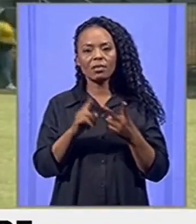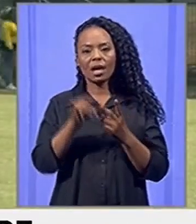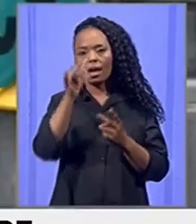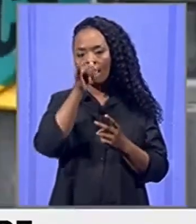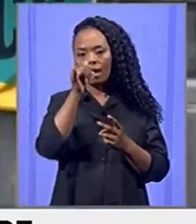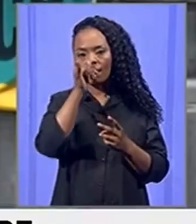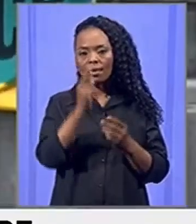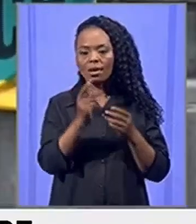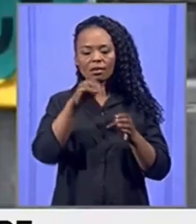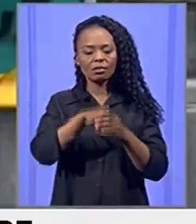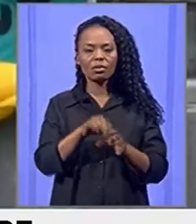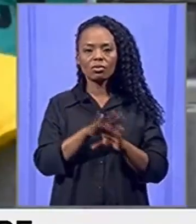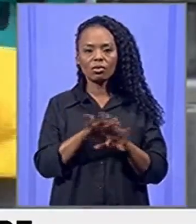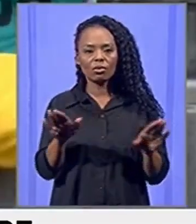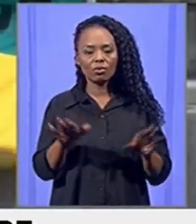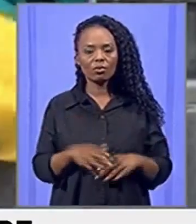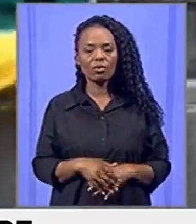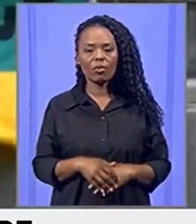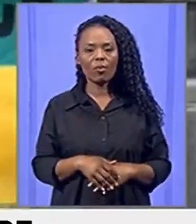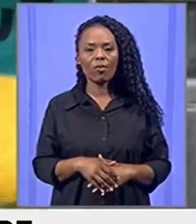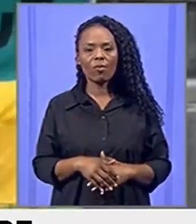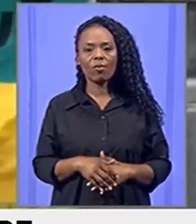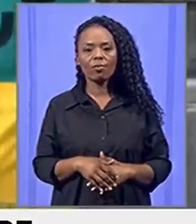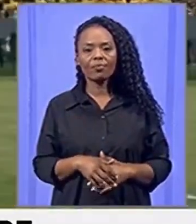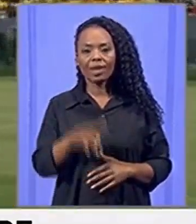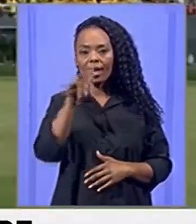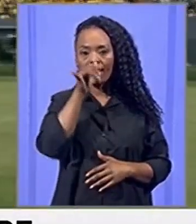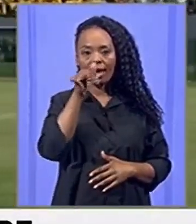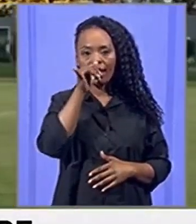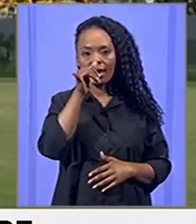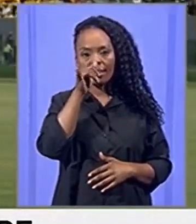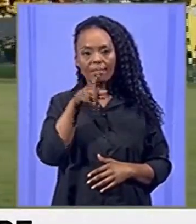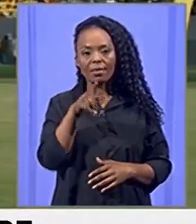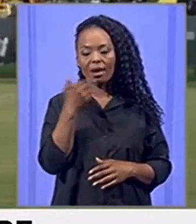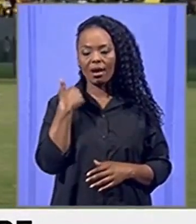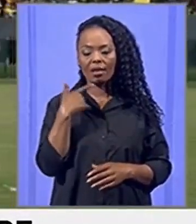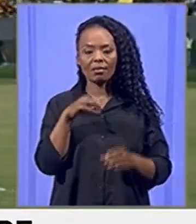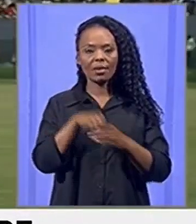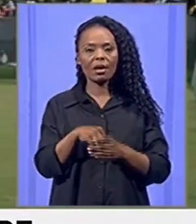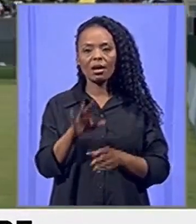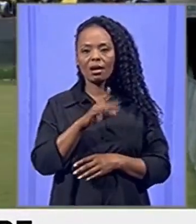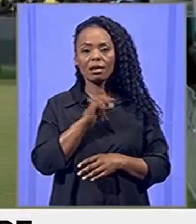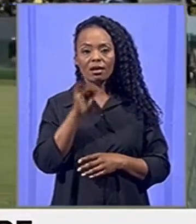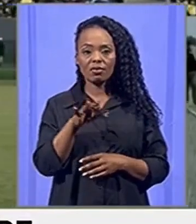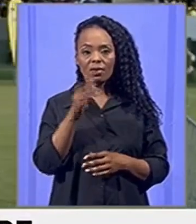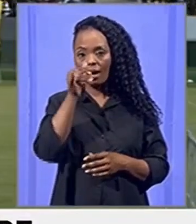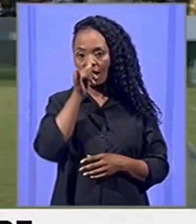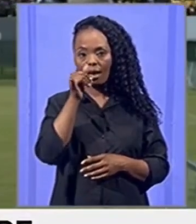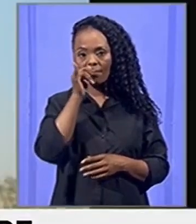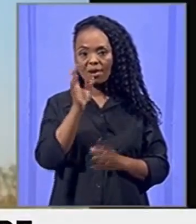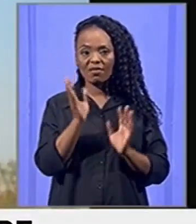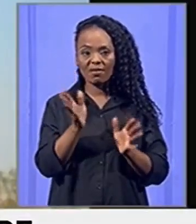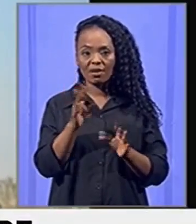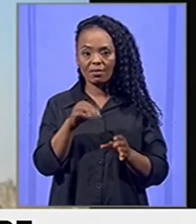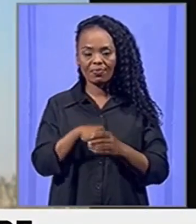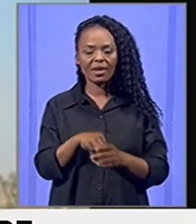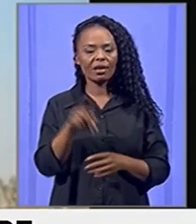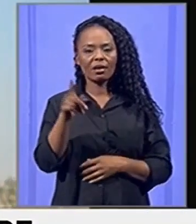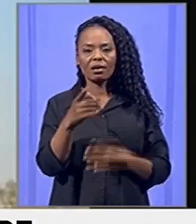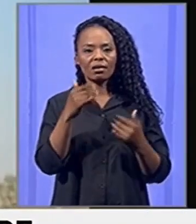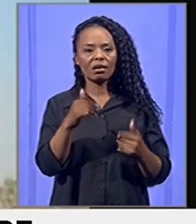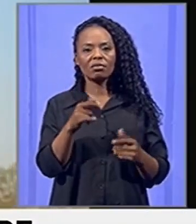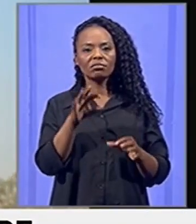bosenyi. You need not to have a criminal record for you to be on the list. So all comrades who have got criminal records